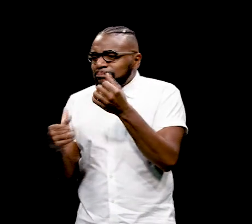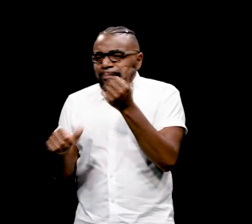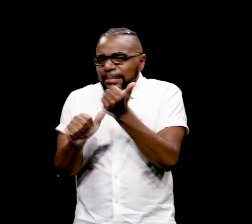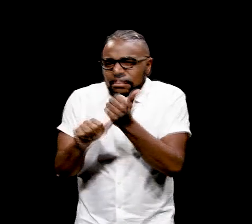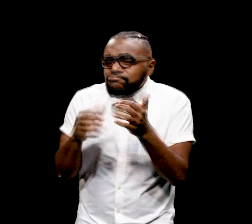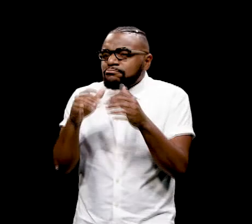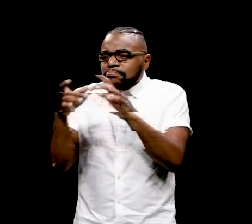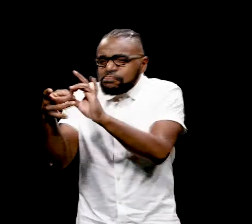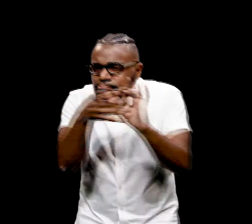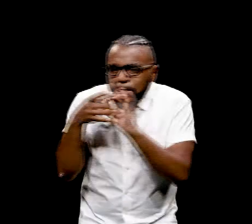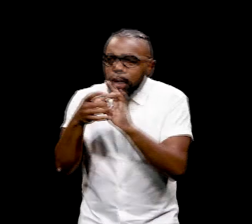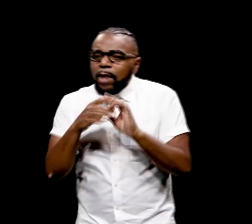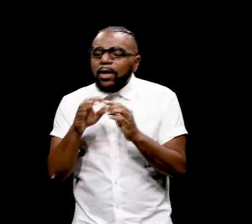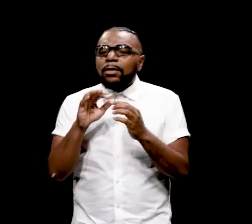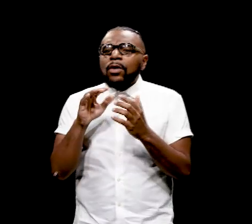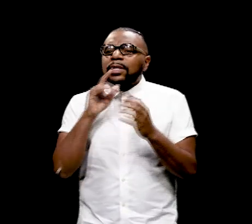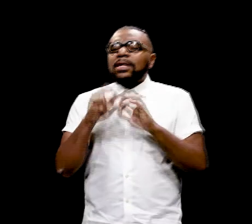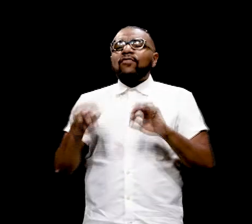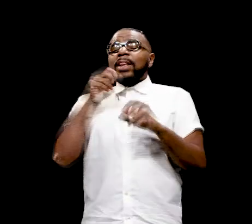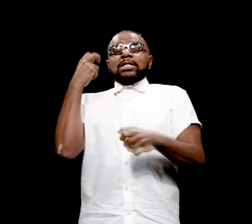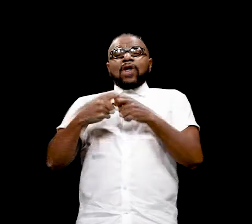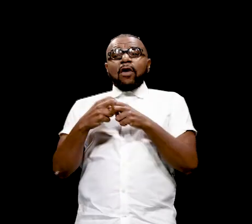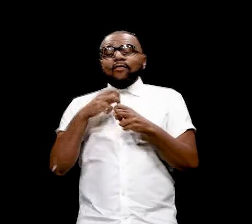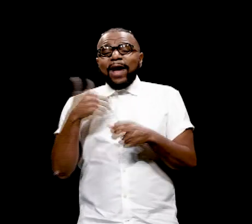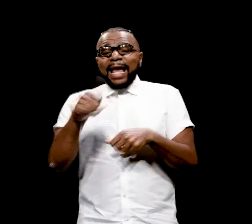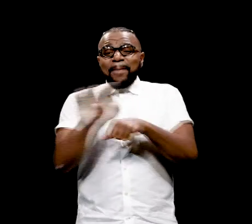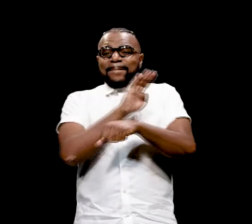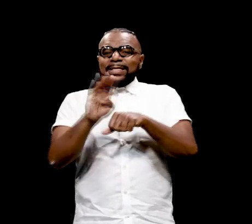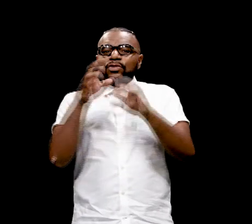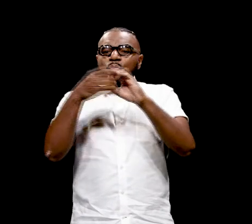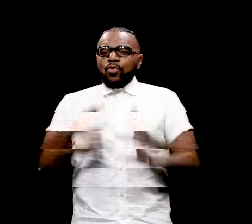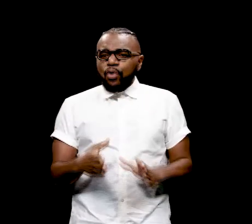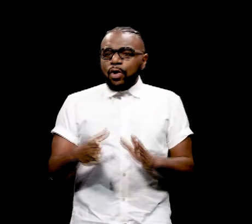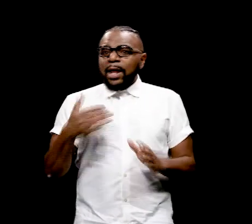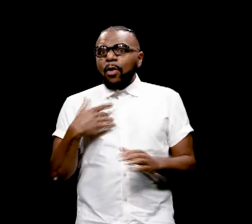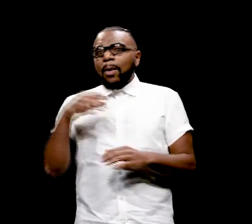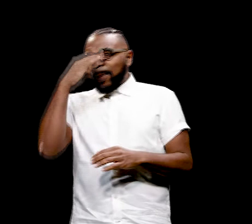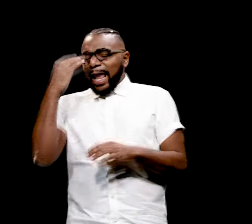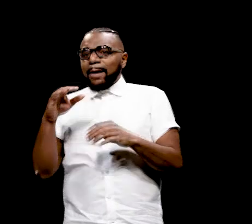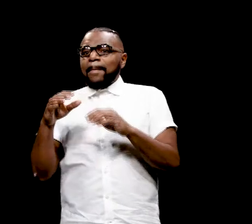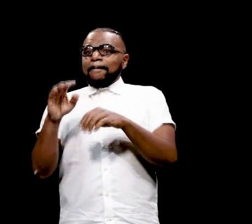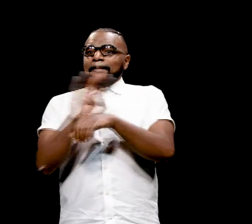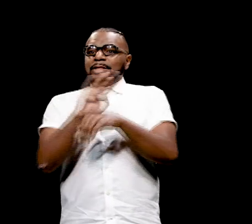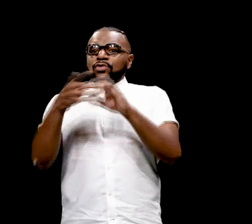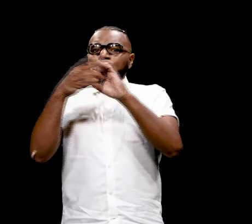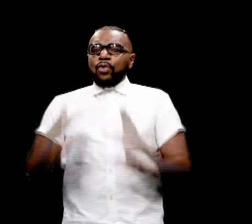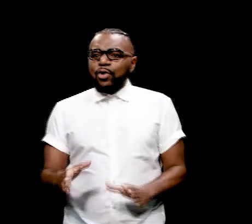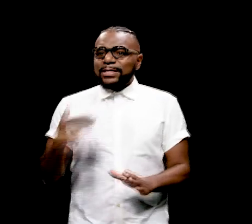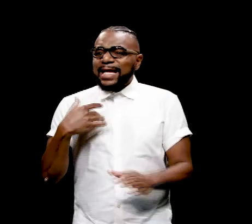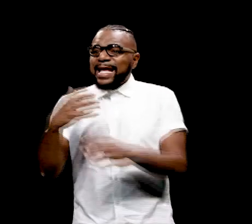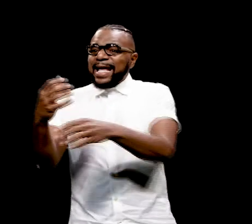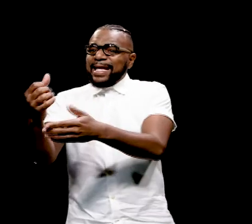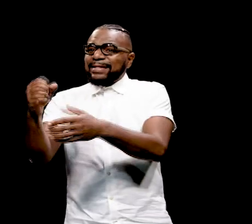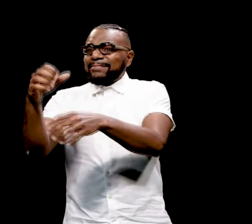our face-to-face commitment. It's very difficult for any small business owner, let alone a black business founder or entrepreneur, to get the help